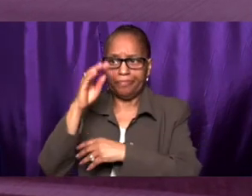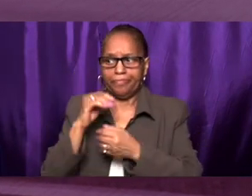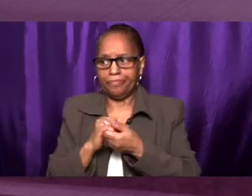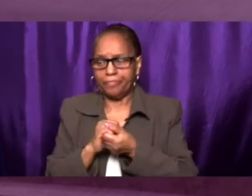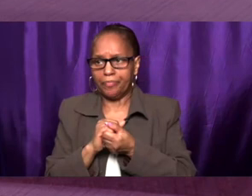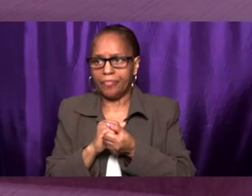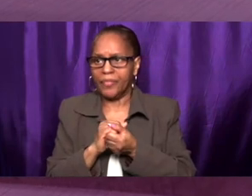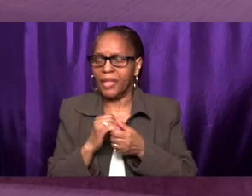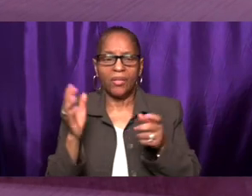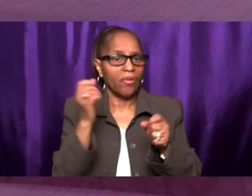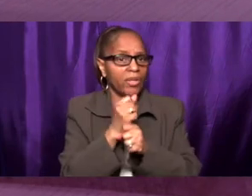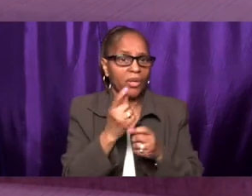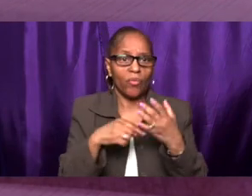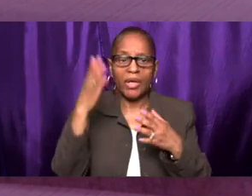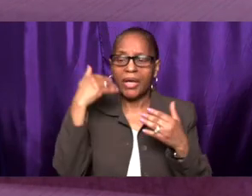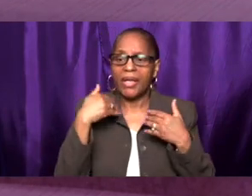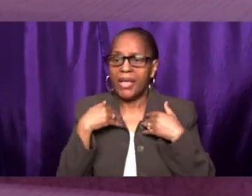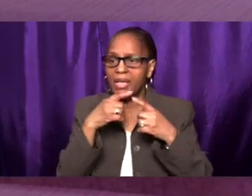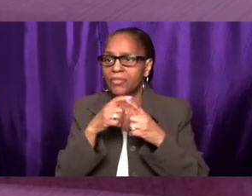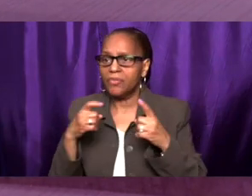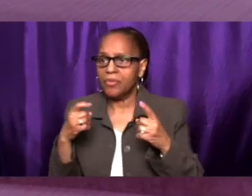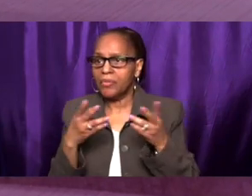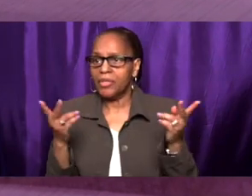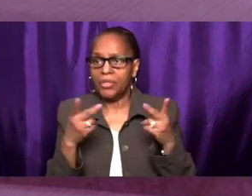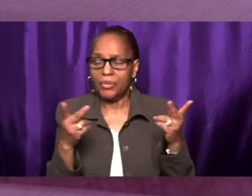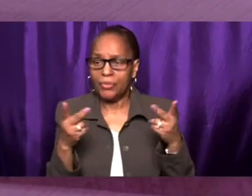You ain't gonna get what God has from you chilling,